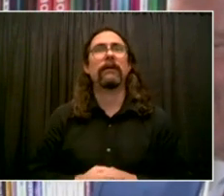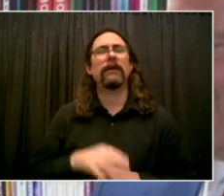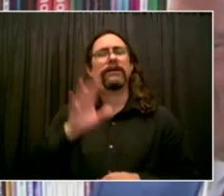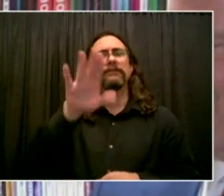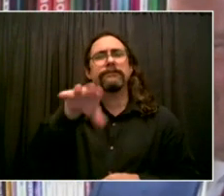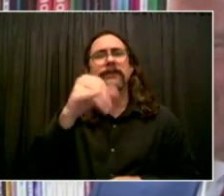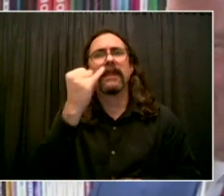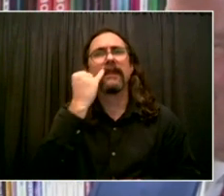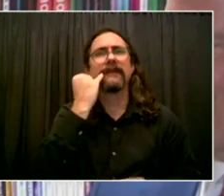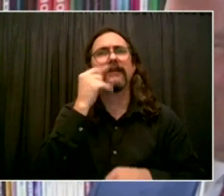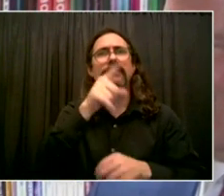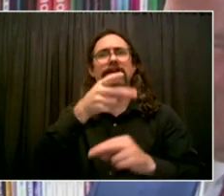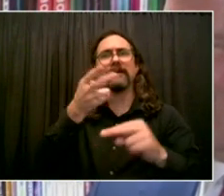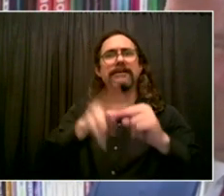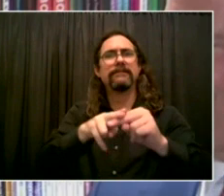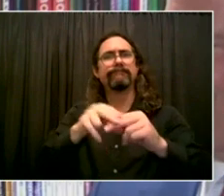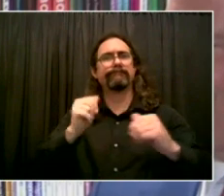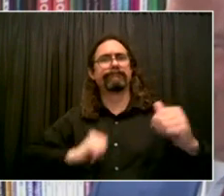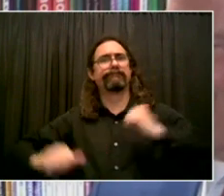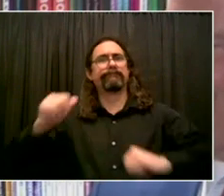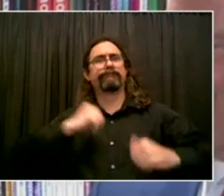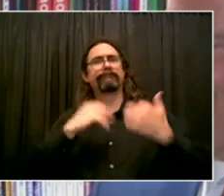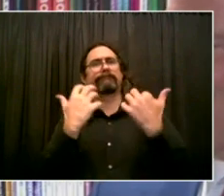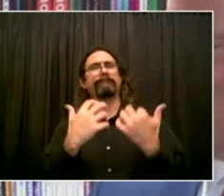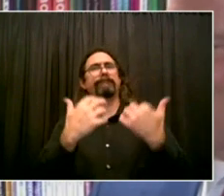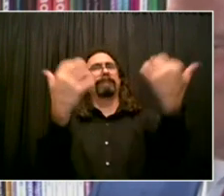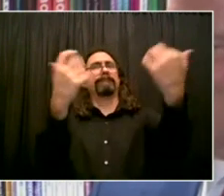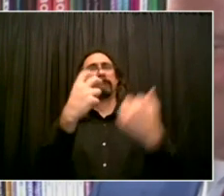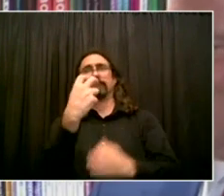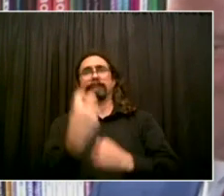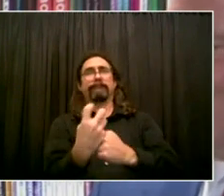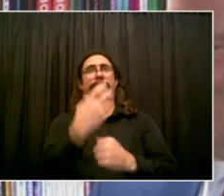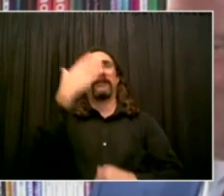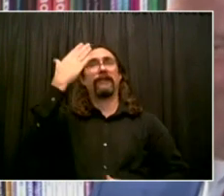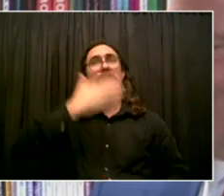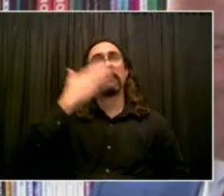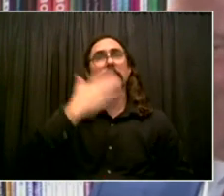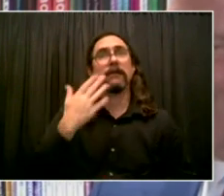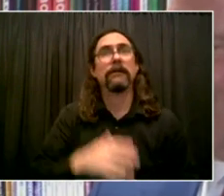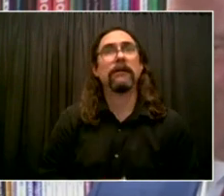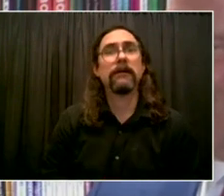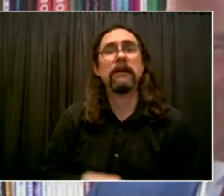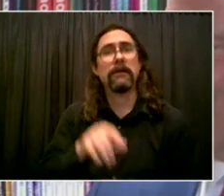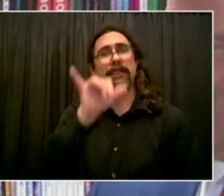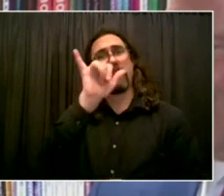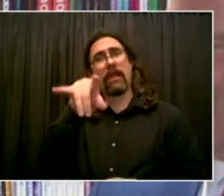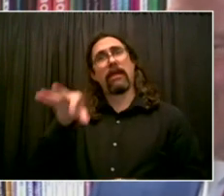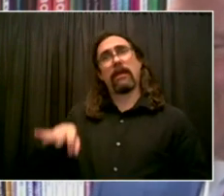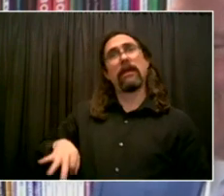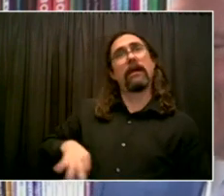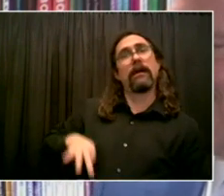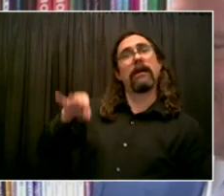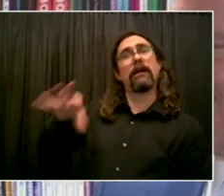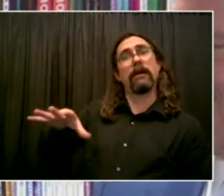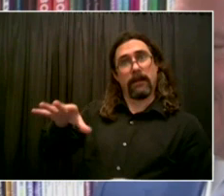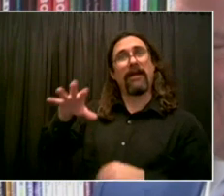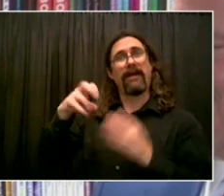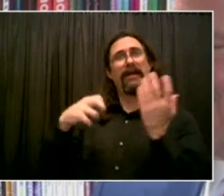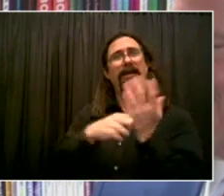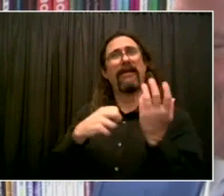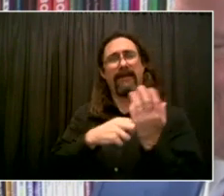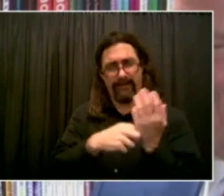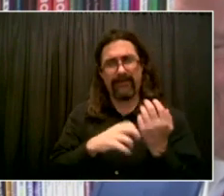vaccine card and your mask, and that's a small price to pay to sit in the dark and hear people